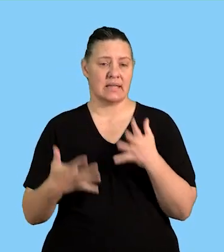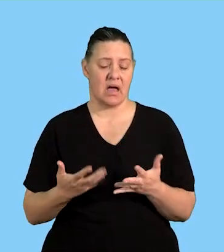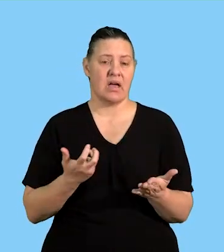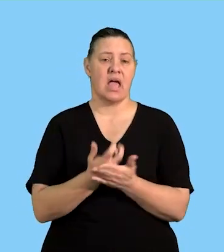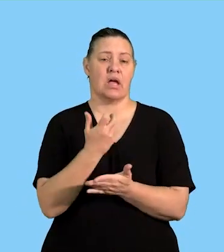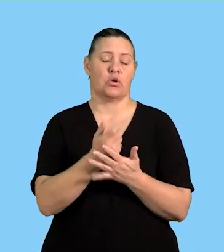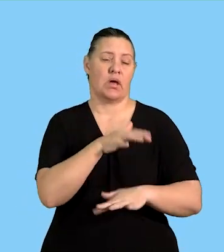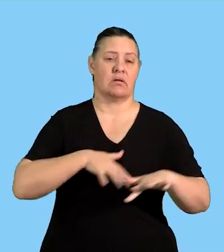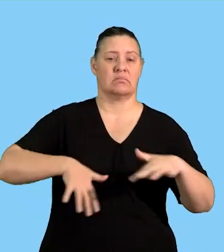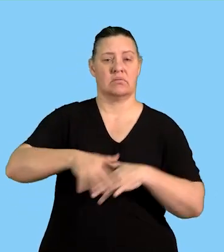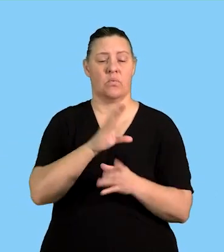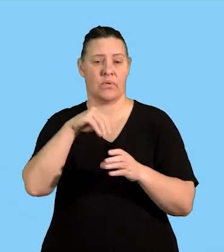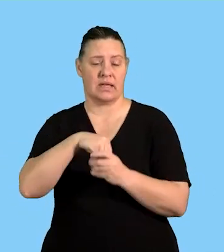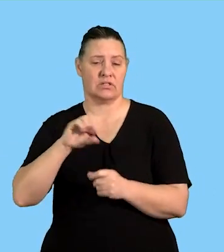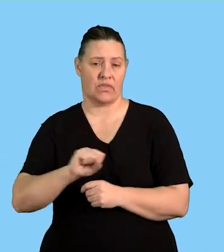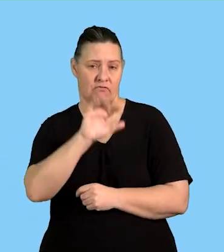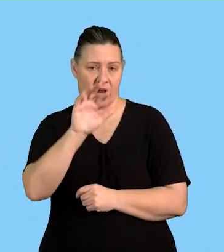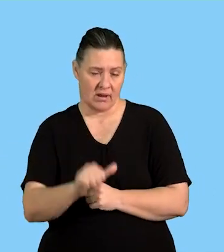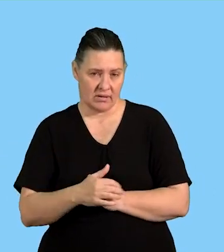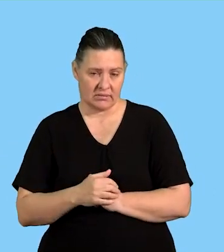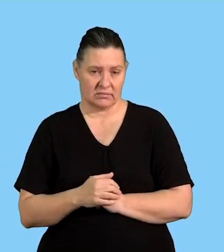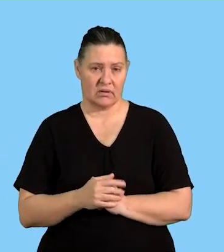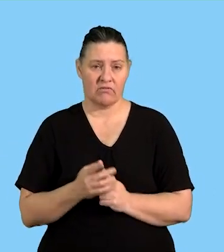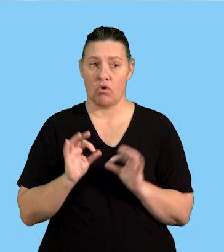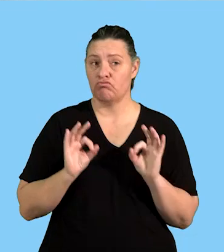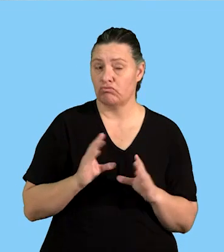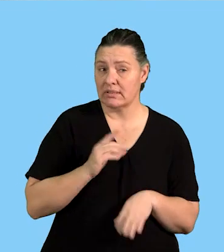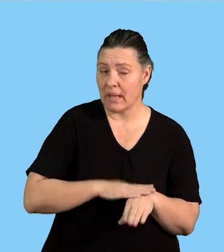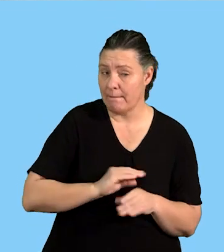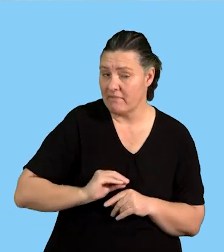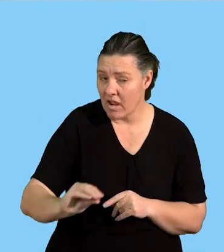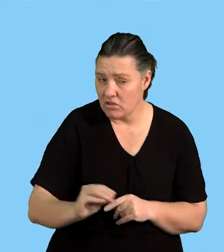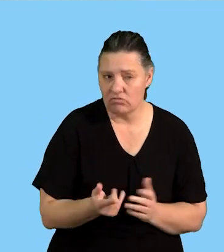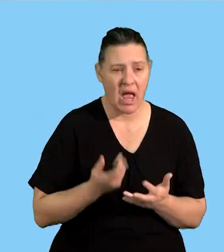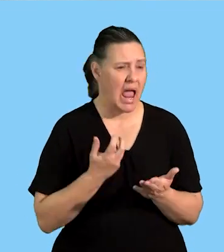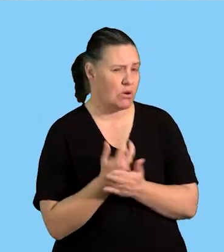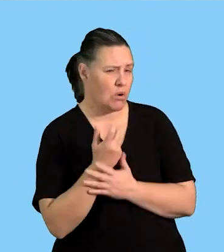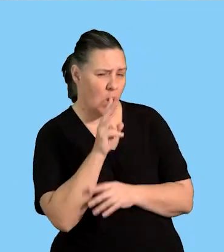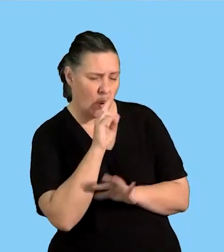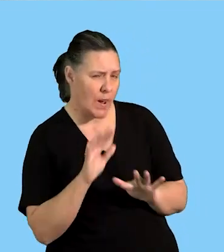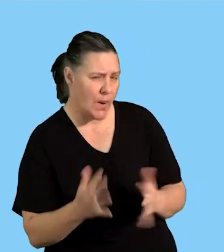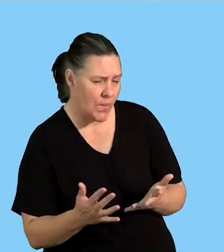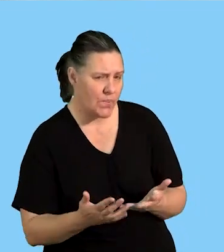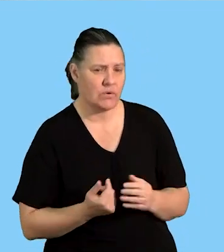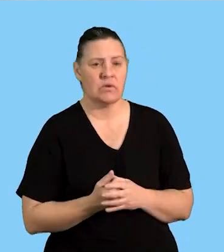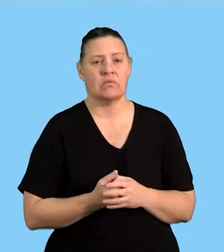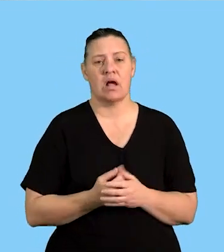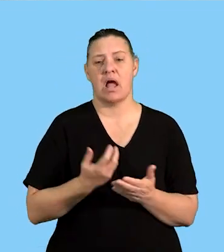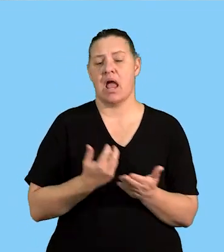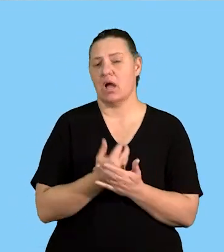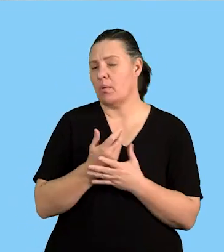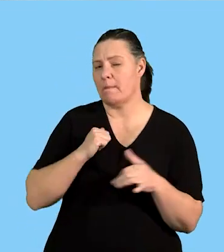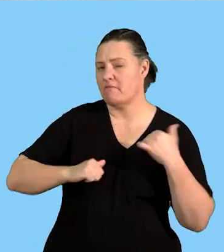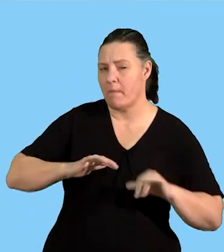indicator of the economic conditions in South Africa to say, is it the right time to invest? How is the economy doing? How